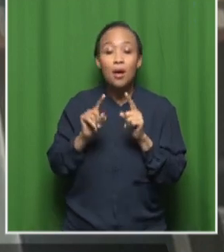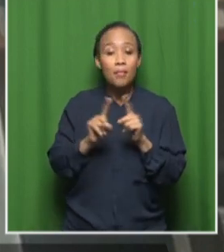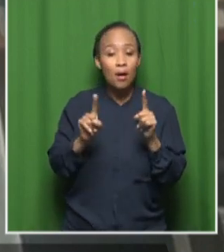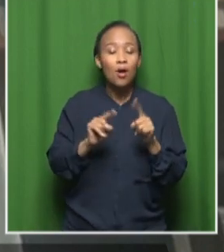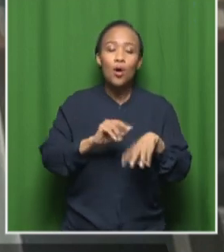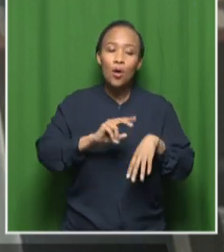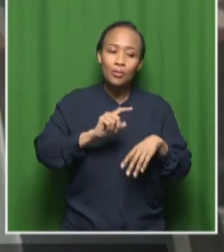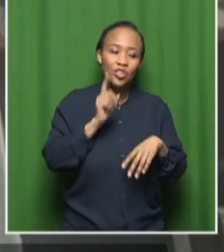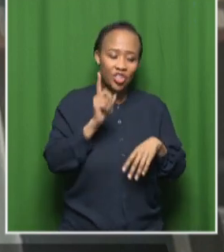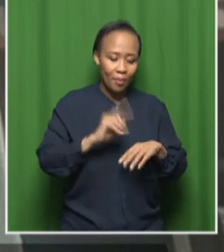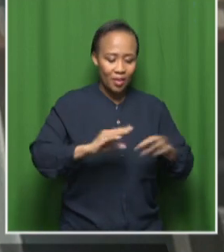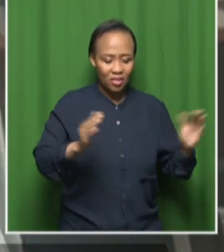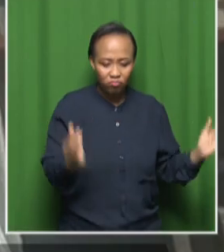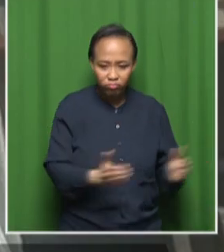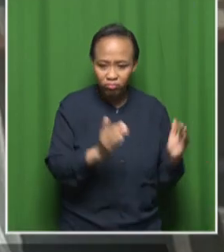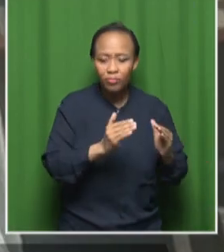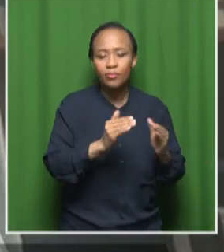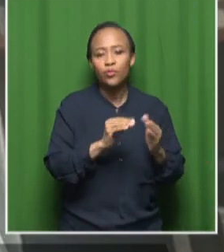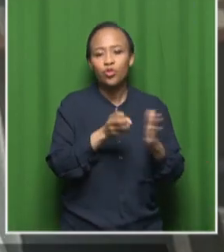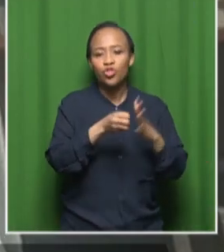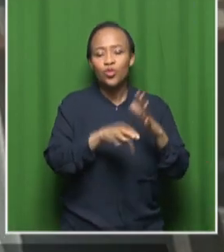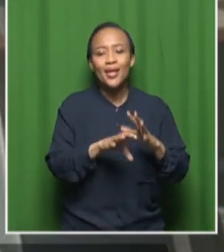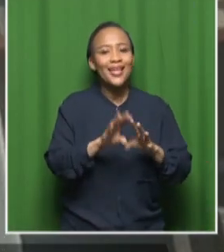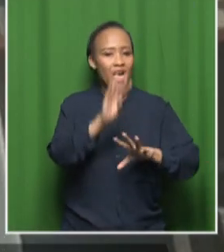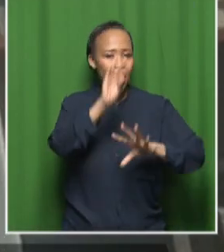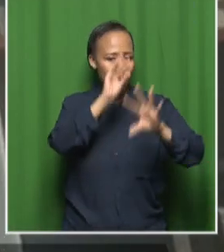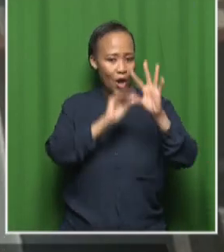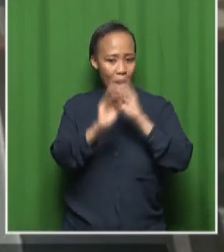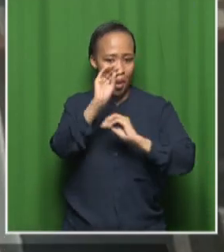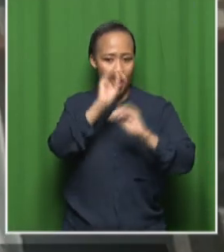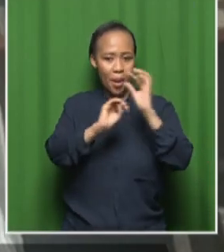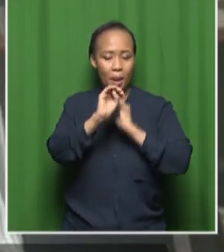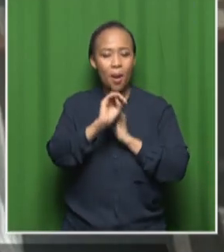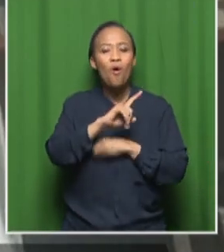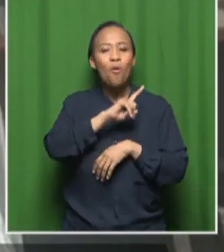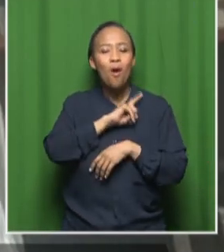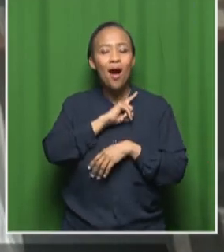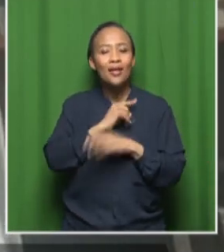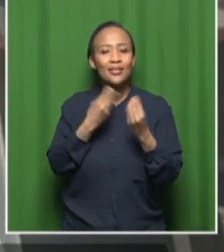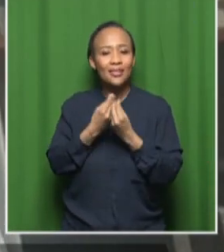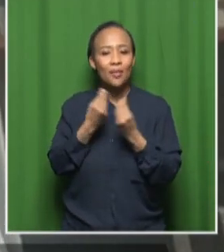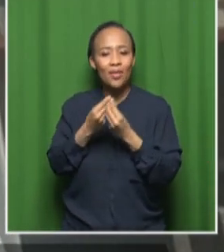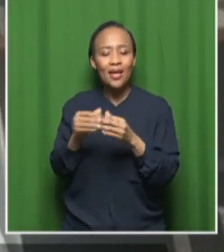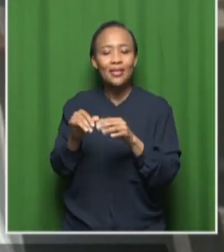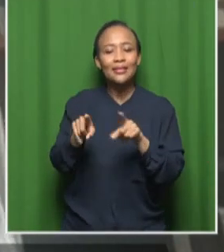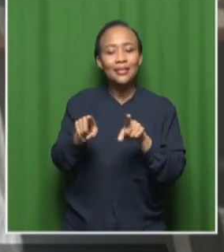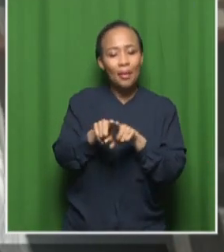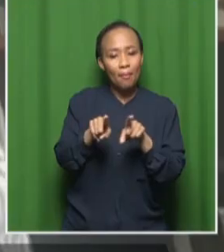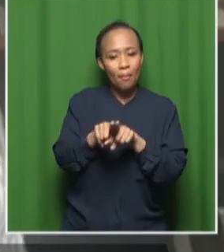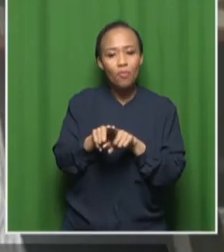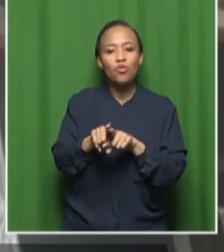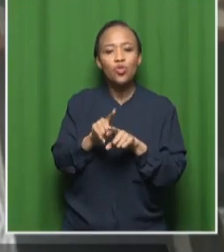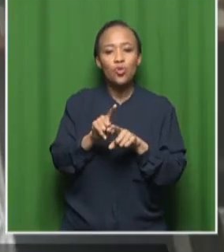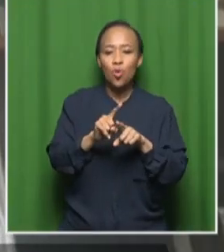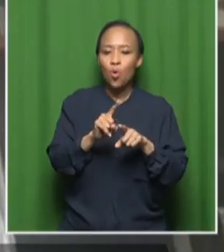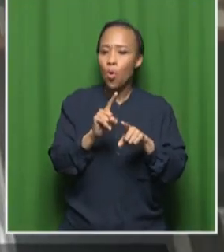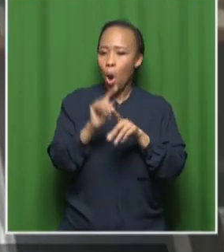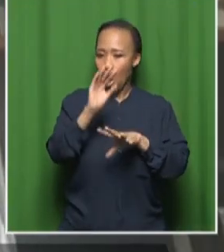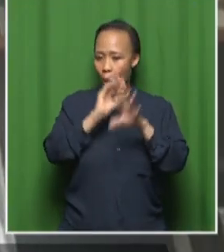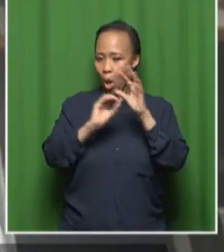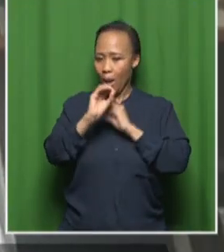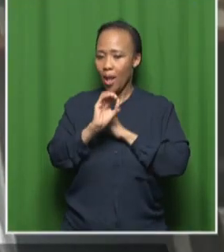students to learn because there's something familiar to work from. And the principle of learning is that we go from the known to the